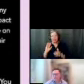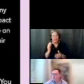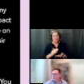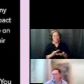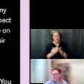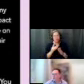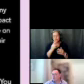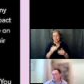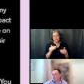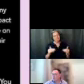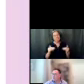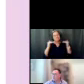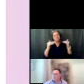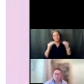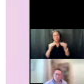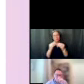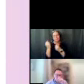powerful. I